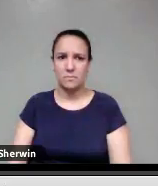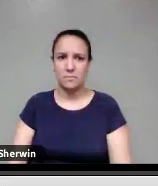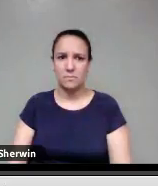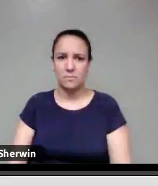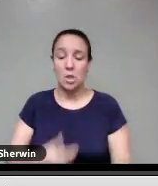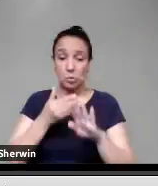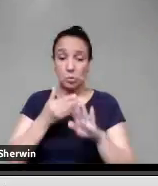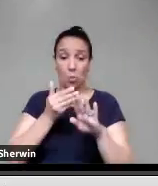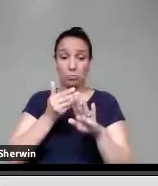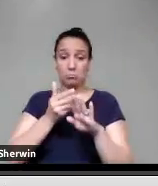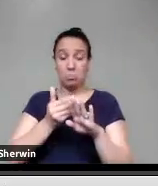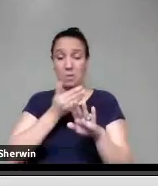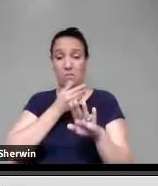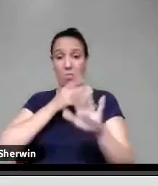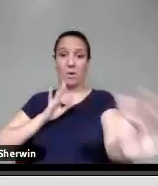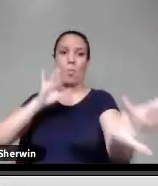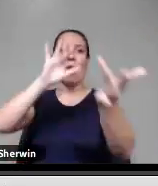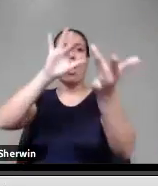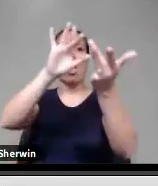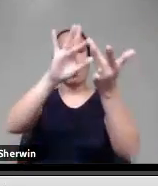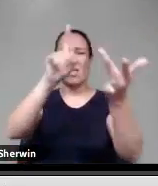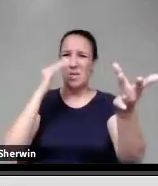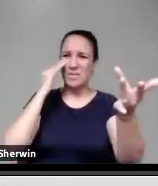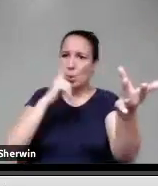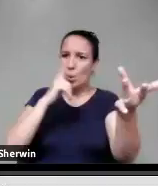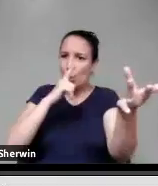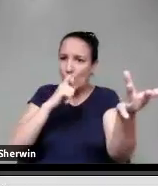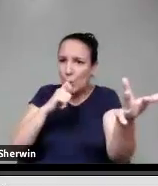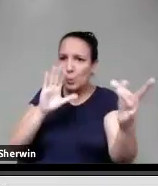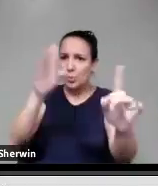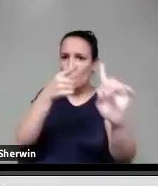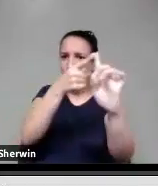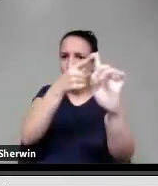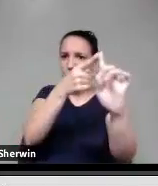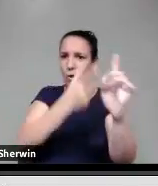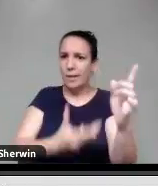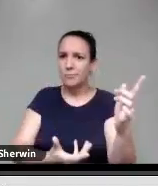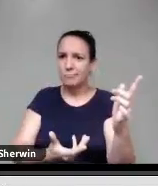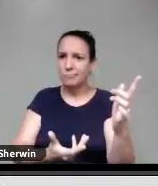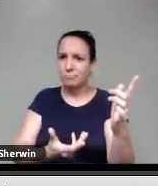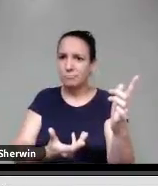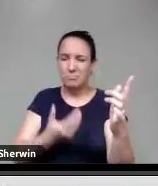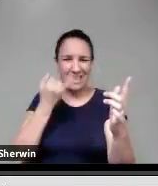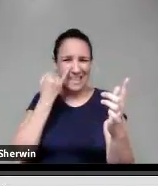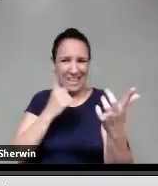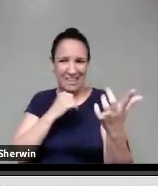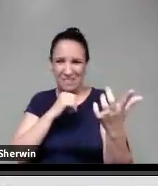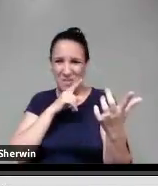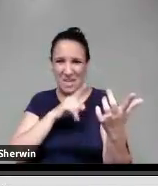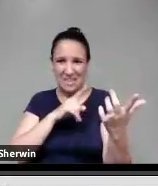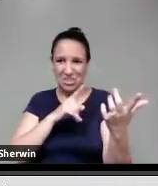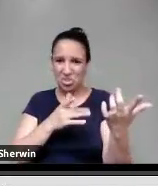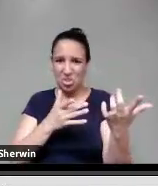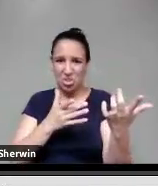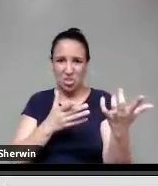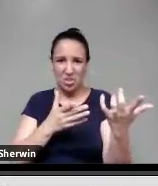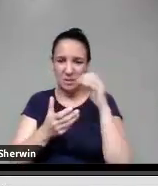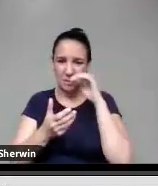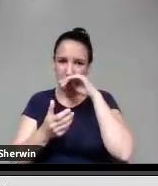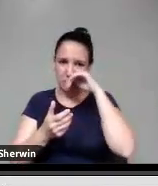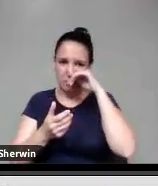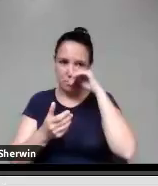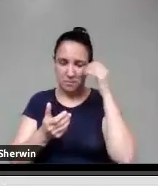audience. If it's an audience that you really aren't sure you have anything that you can help them with,